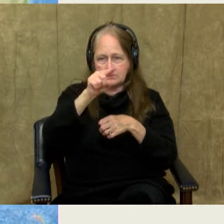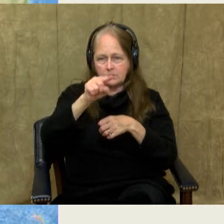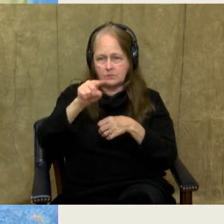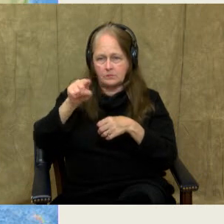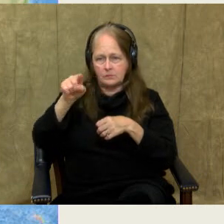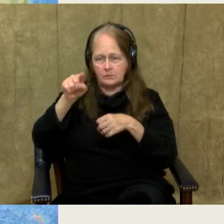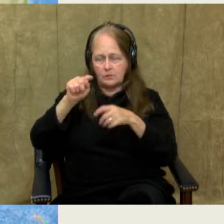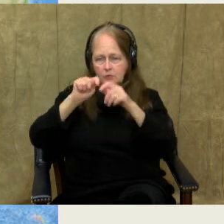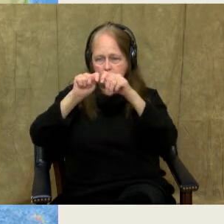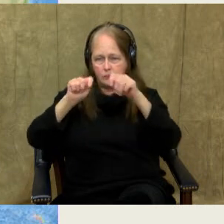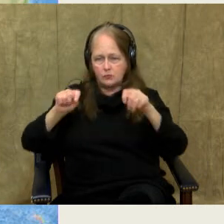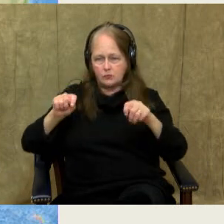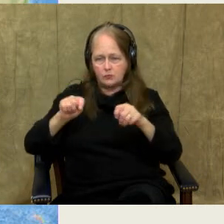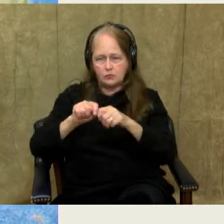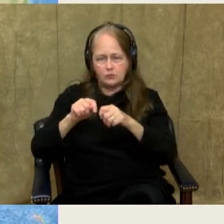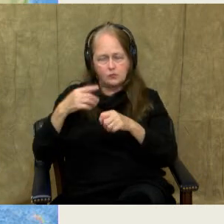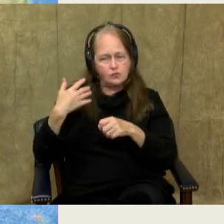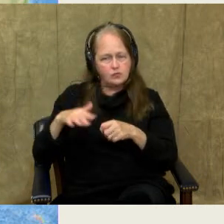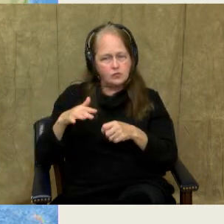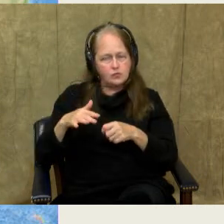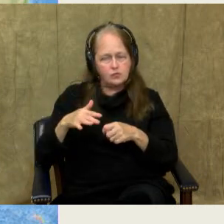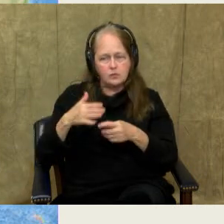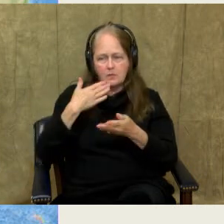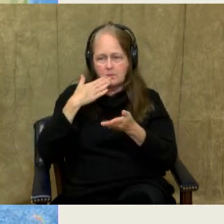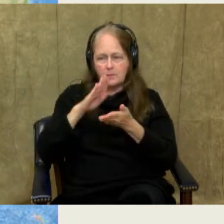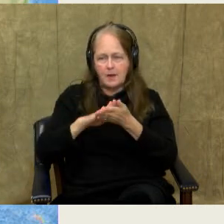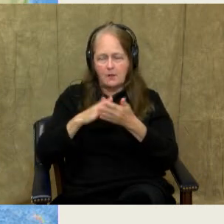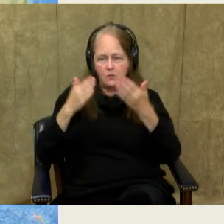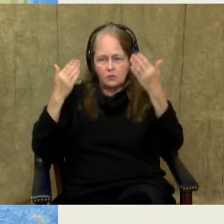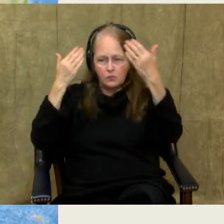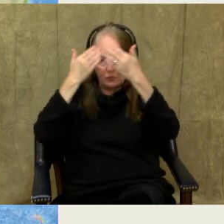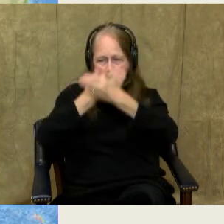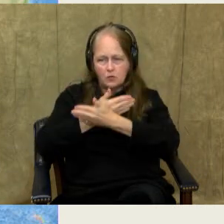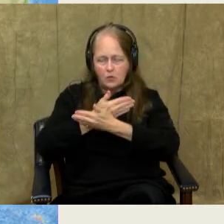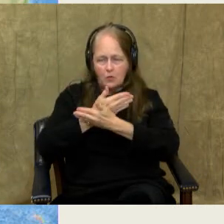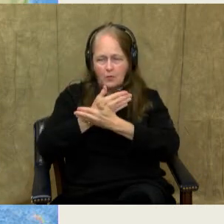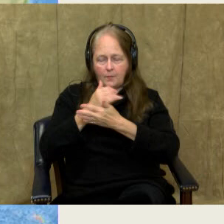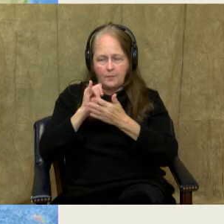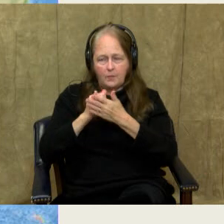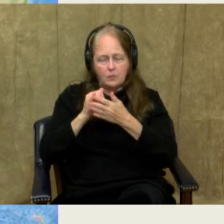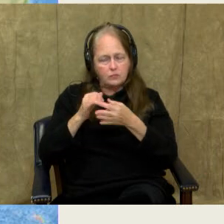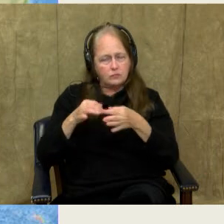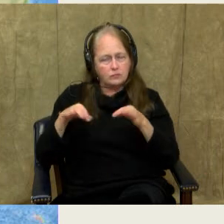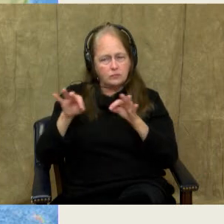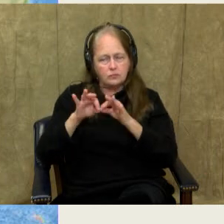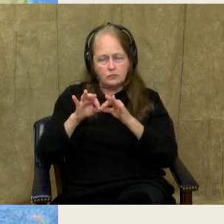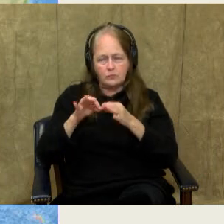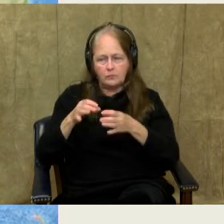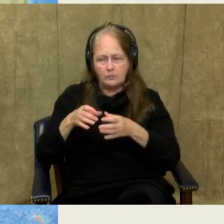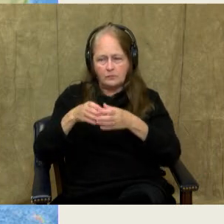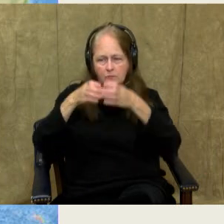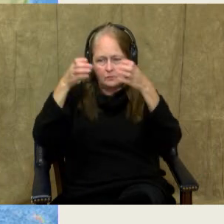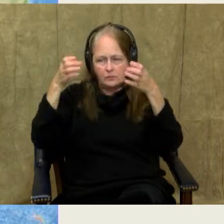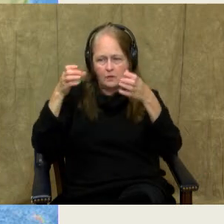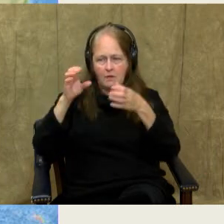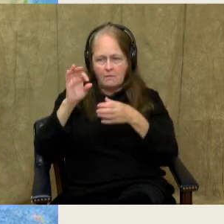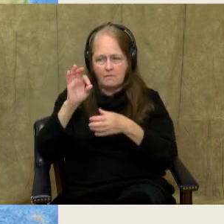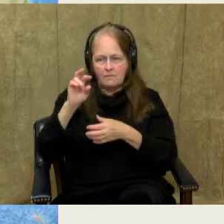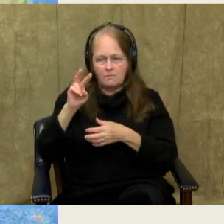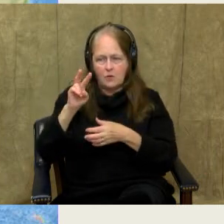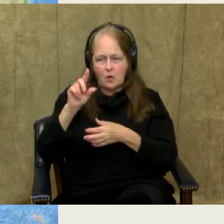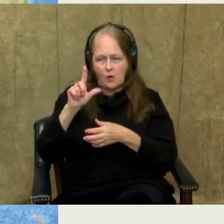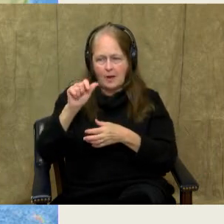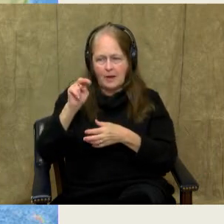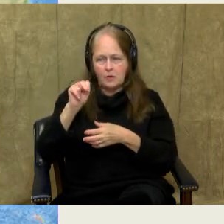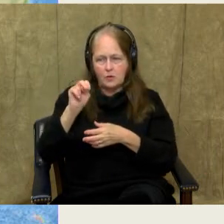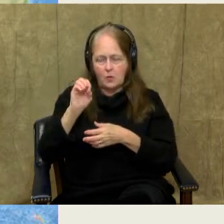a significant volcanic eruption. And the darker the triangle and the larger the triangle, the more significant it was. Okay, let's look